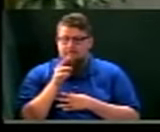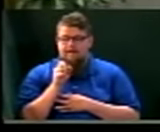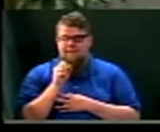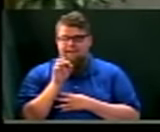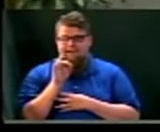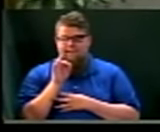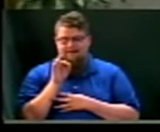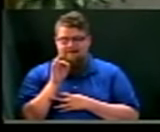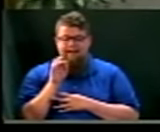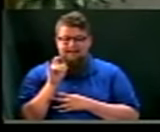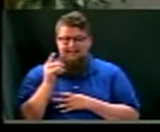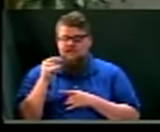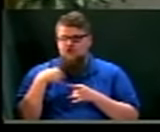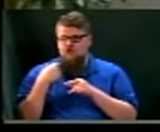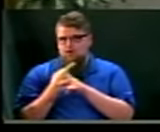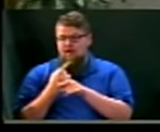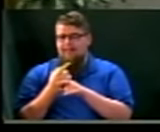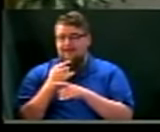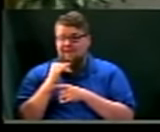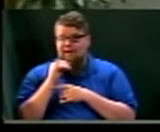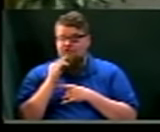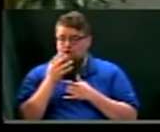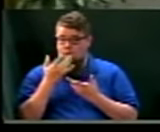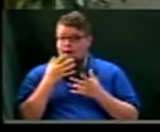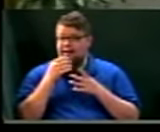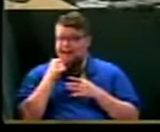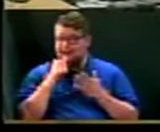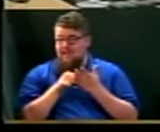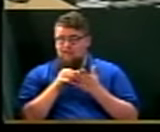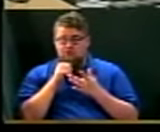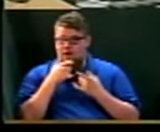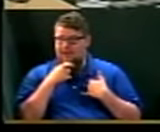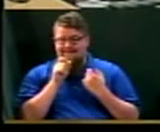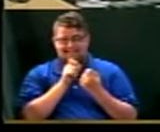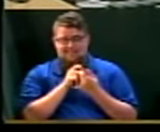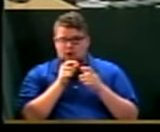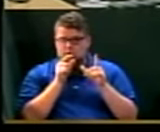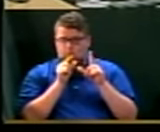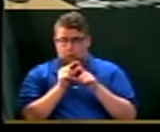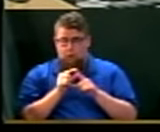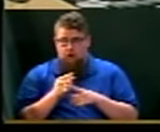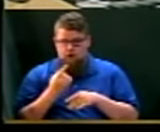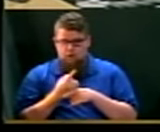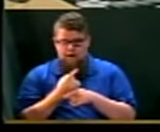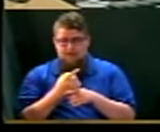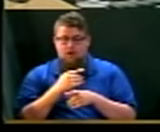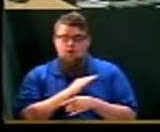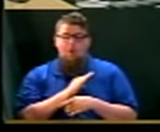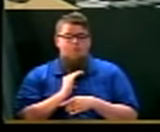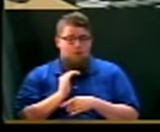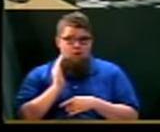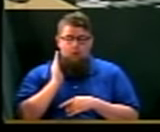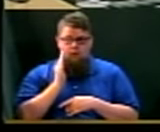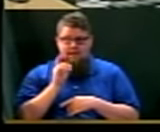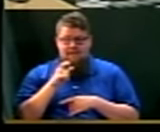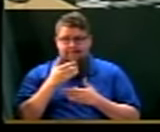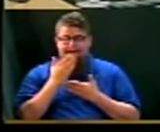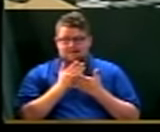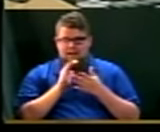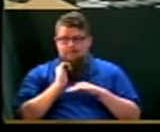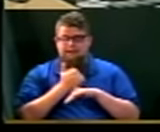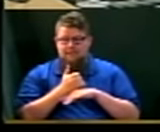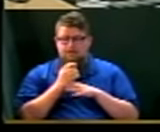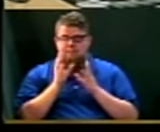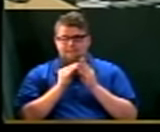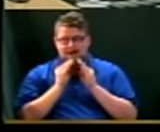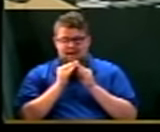Ms. Fugit's correct. You know, if you're calling for a letter and you don't have the exact wording at this point, the board will have to have some type of meeting,